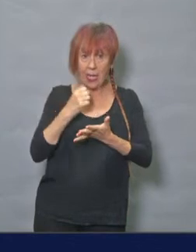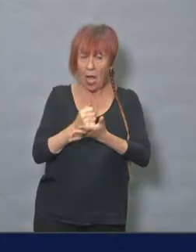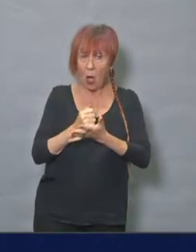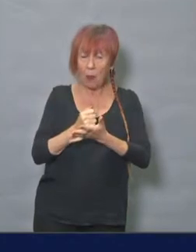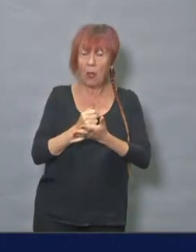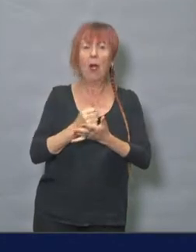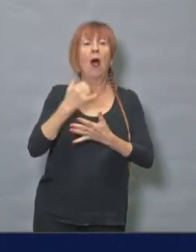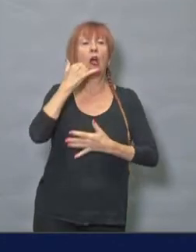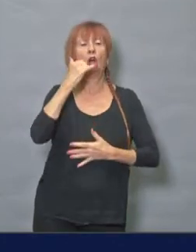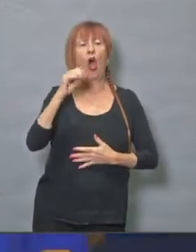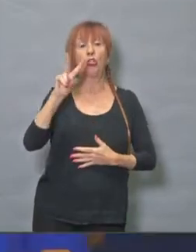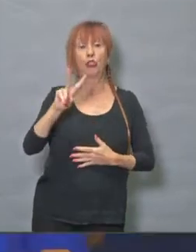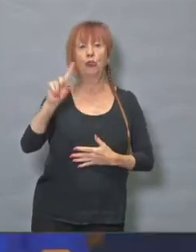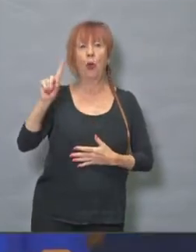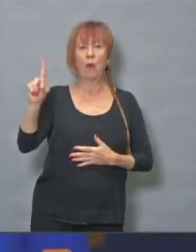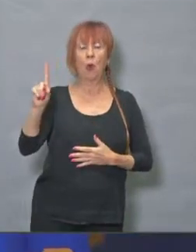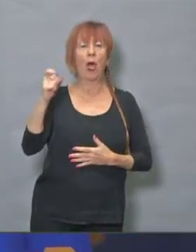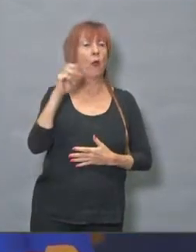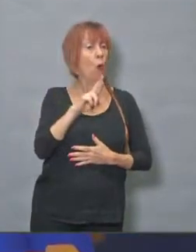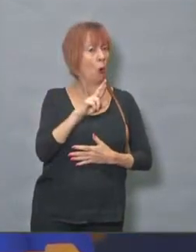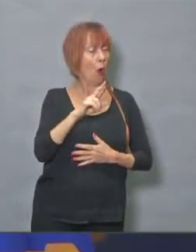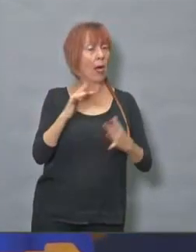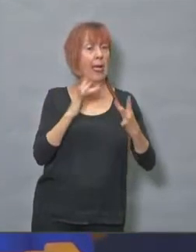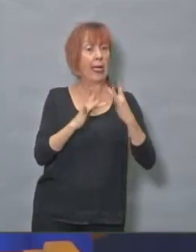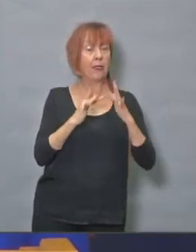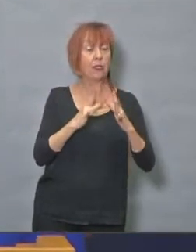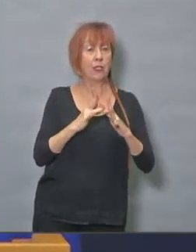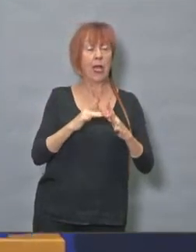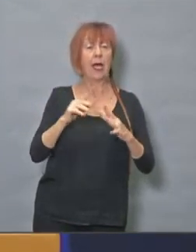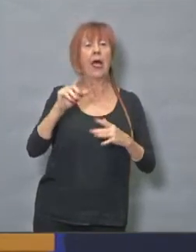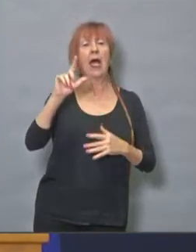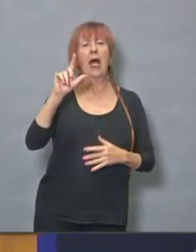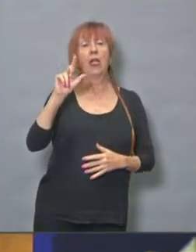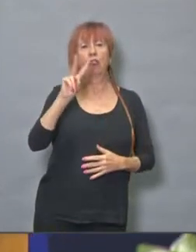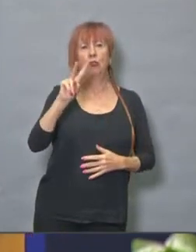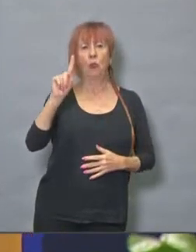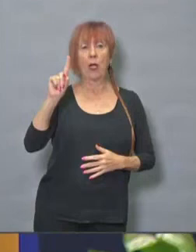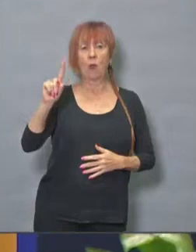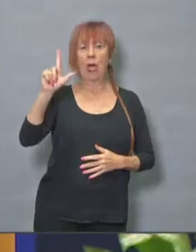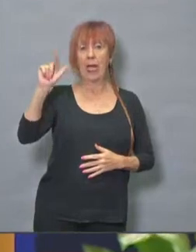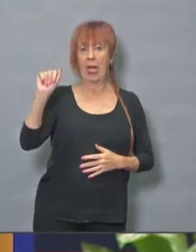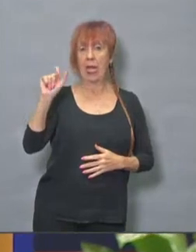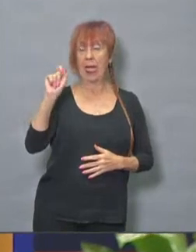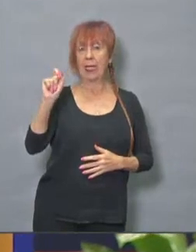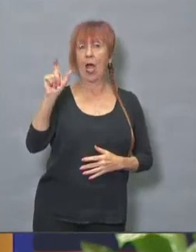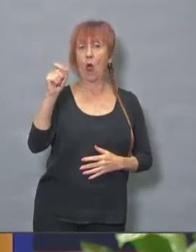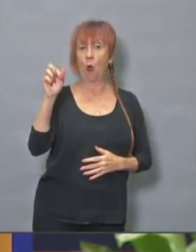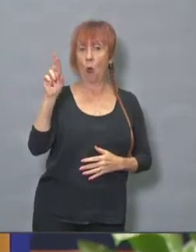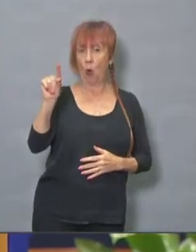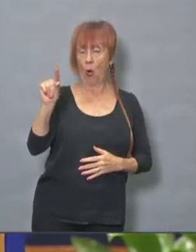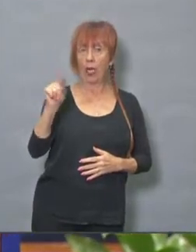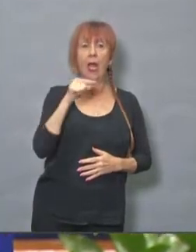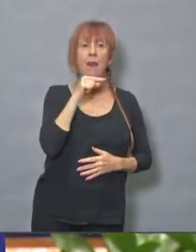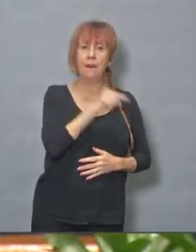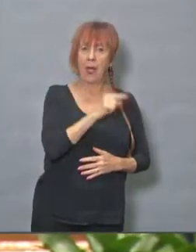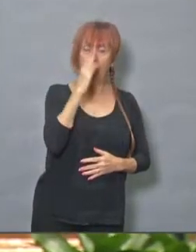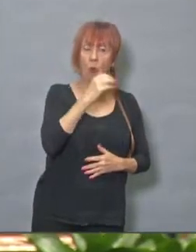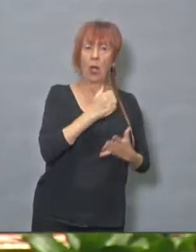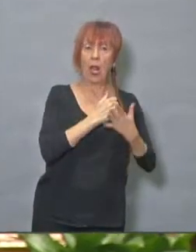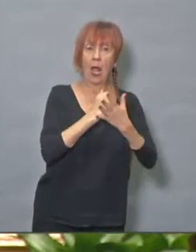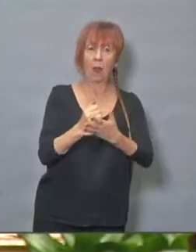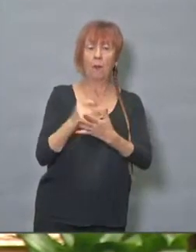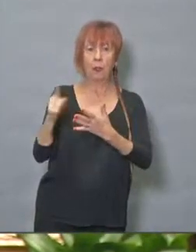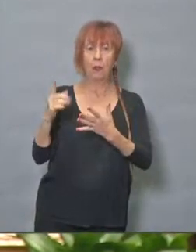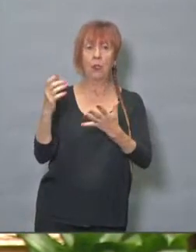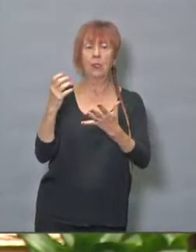211la.org if you're facing any issues of food insecurity. They would be happy to help connect you to